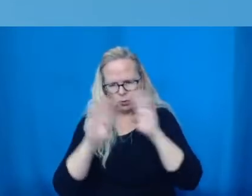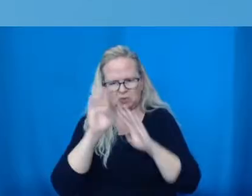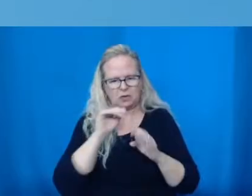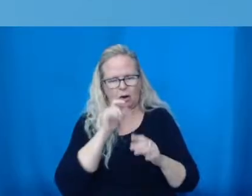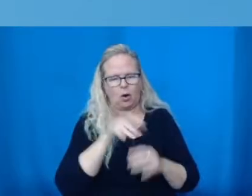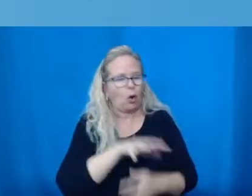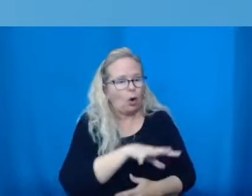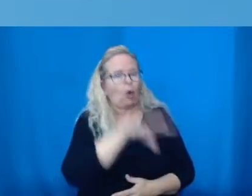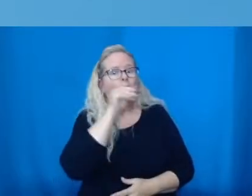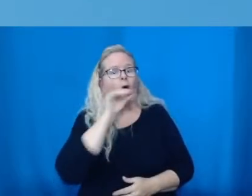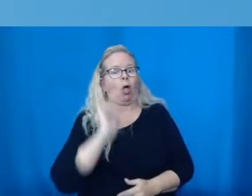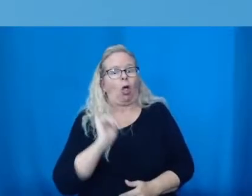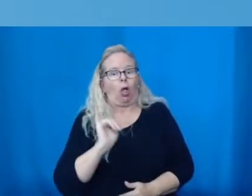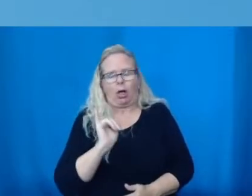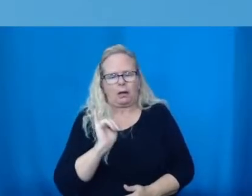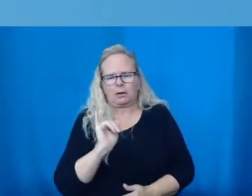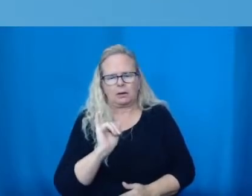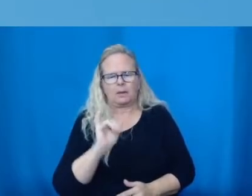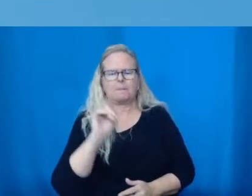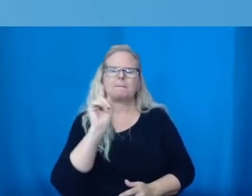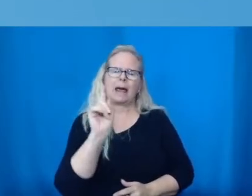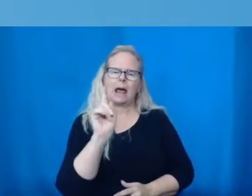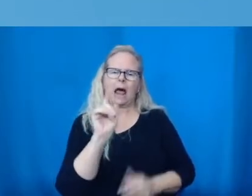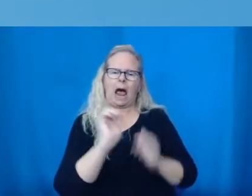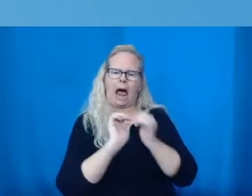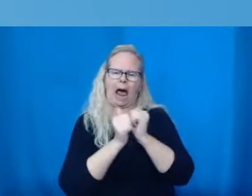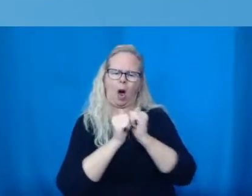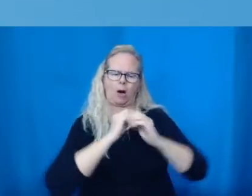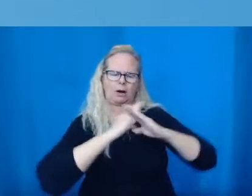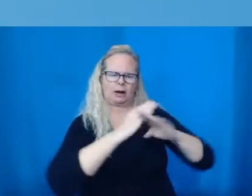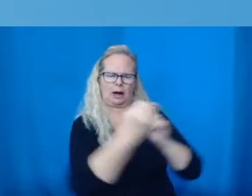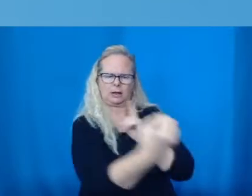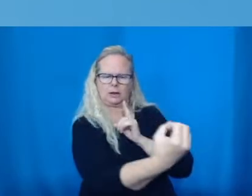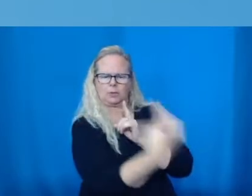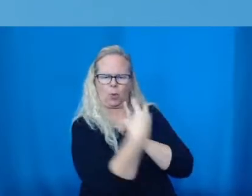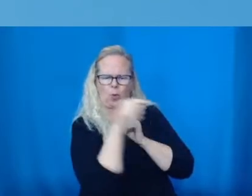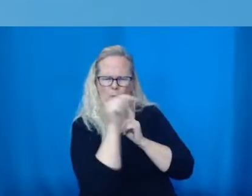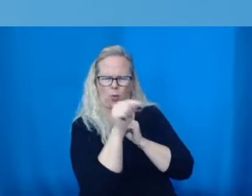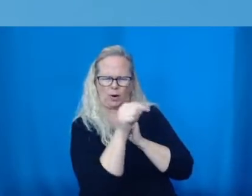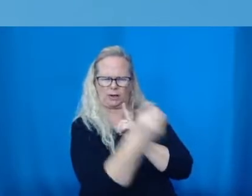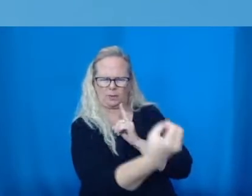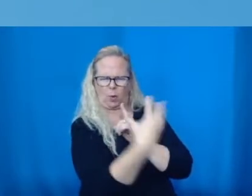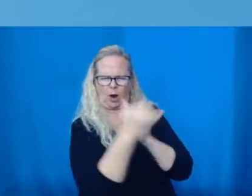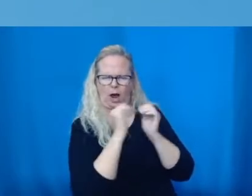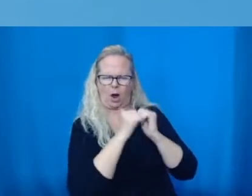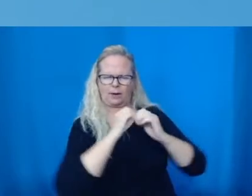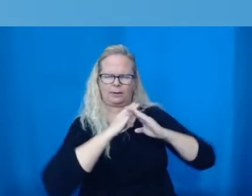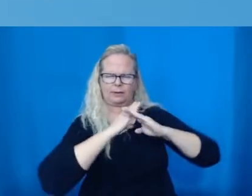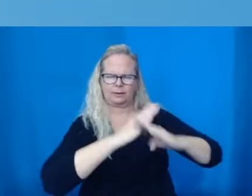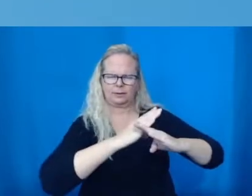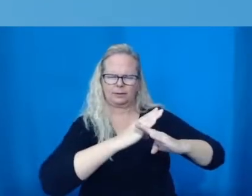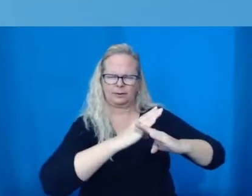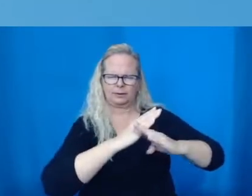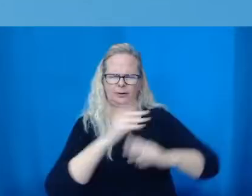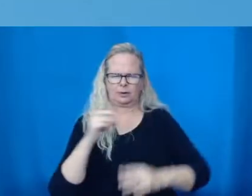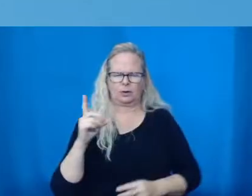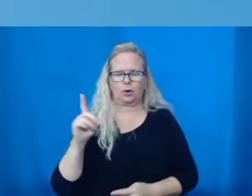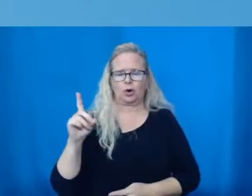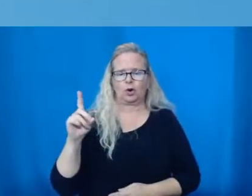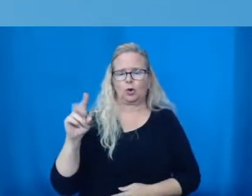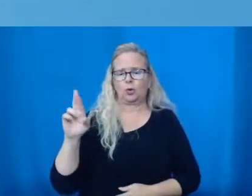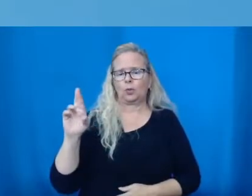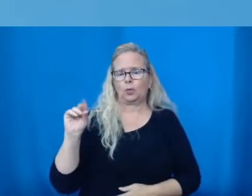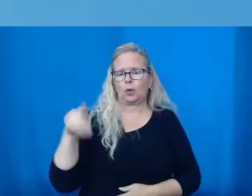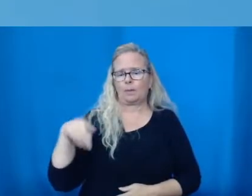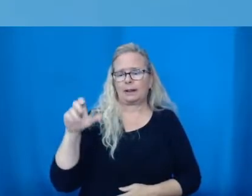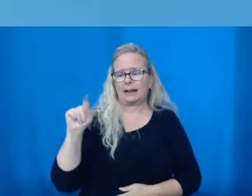play. The essential idea is to place a barrier between your mucous membranes and the person who may be coughing or sneezing directly towards you. By doing